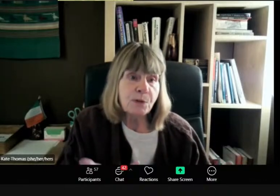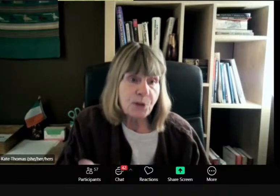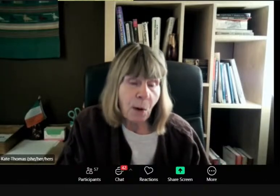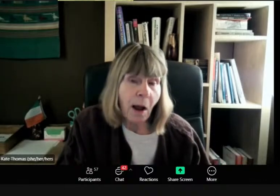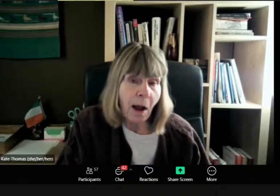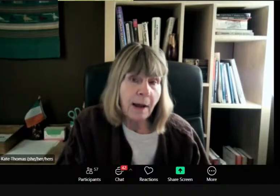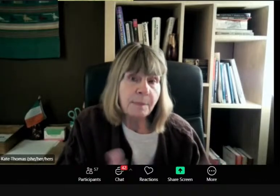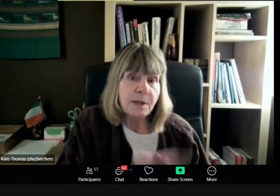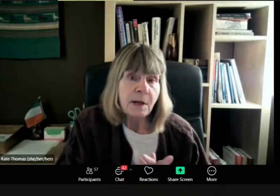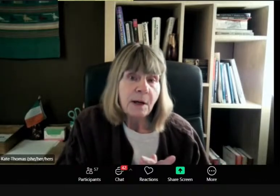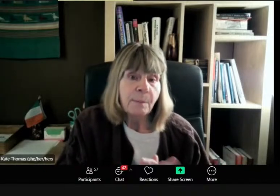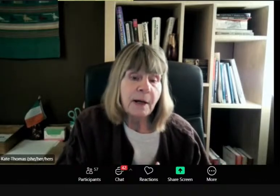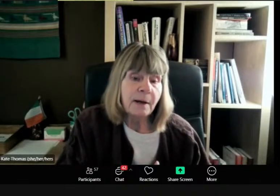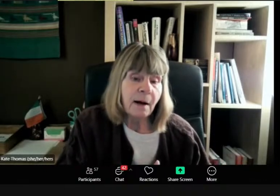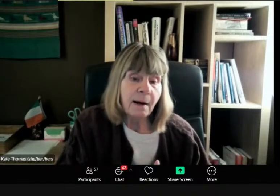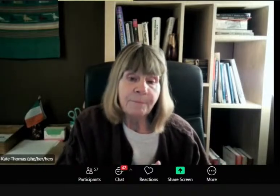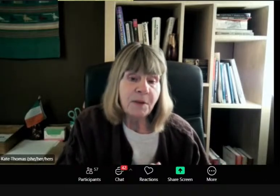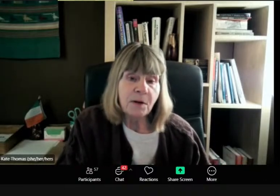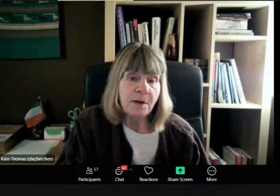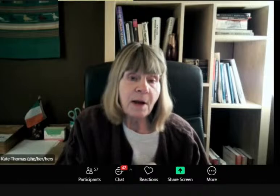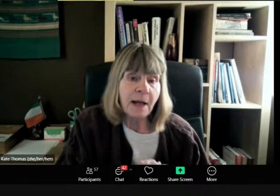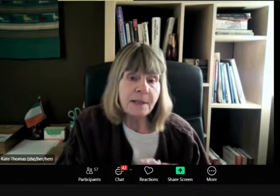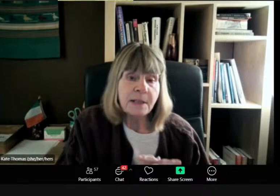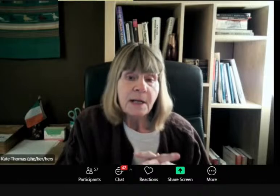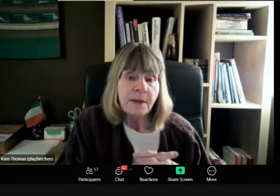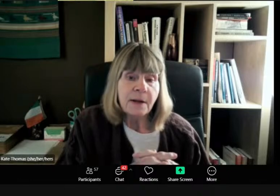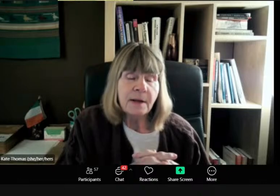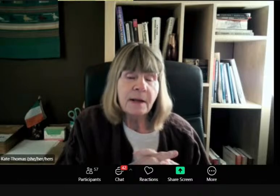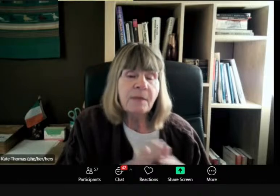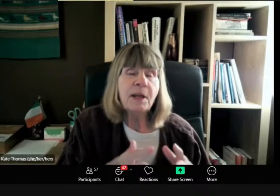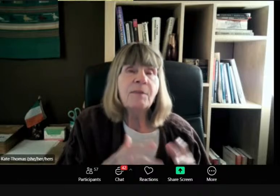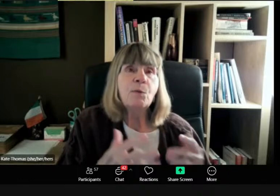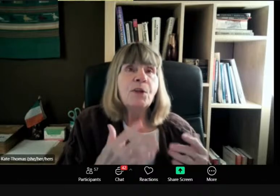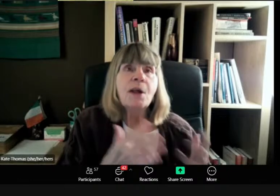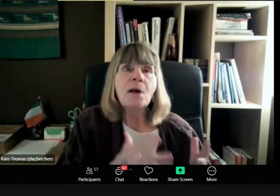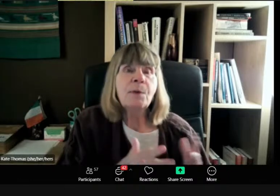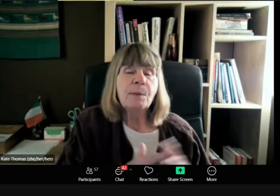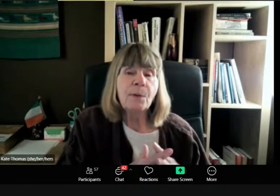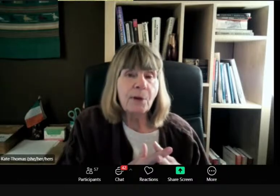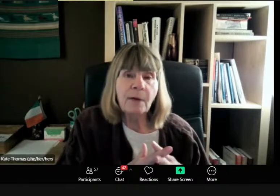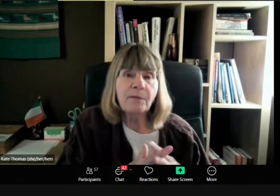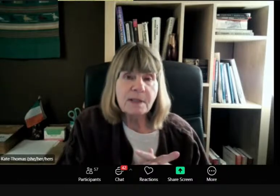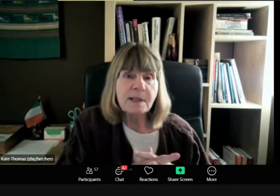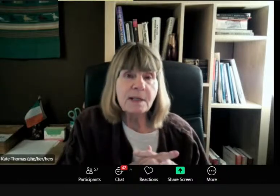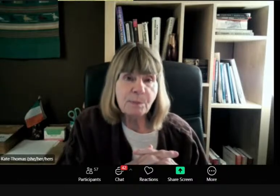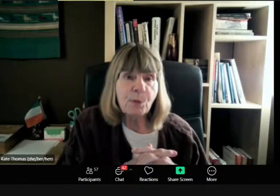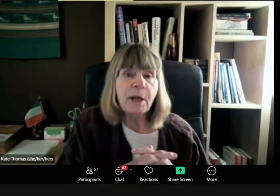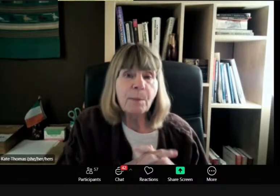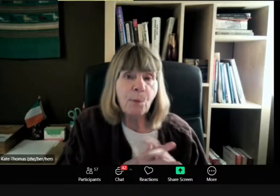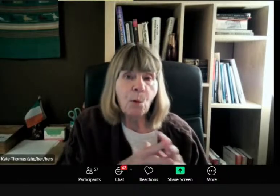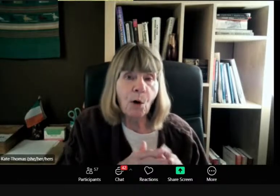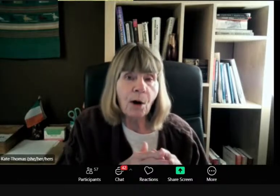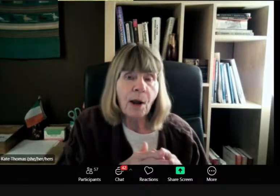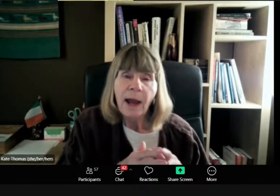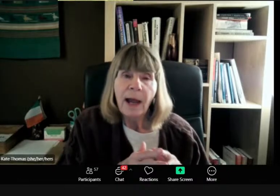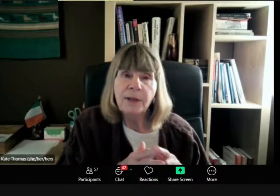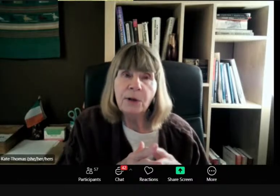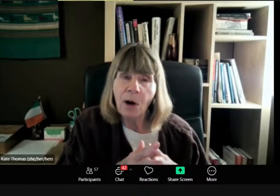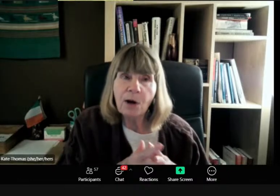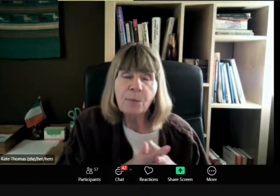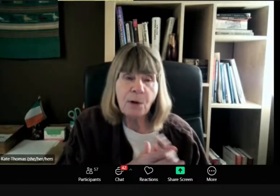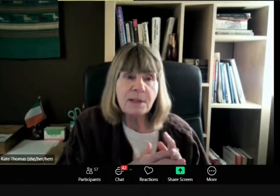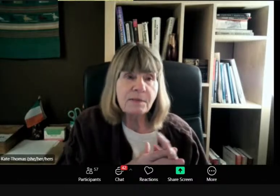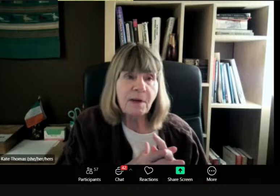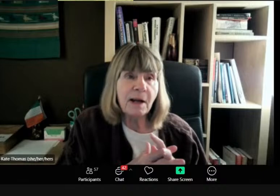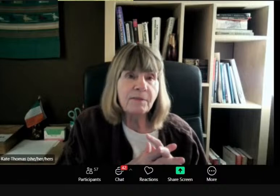sometimes are prescribed, but they're not, even with young people, their efficacy is pretty poor.